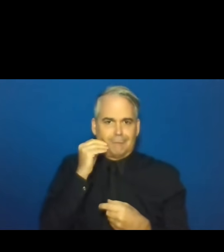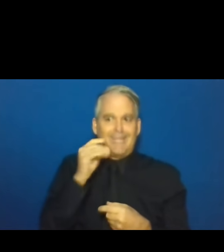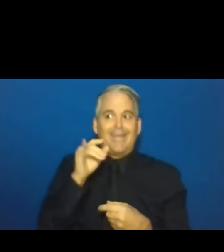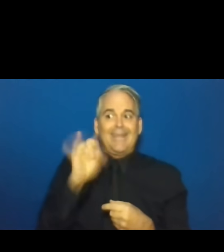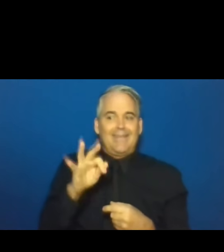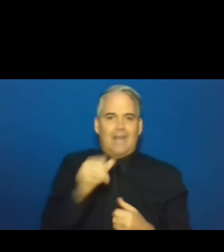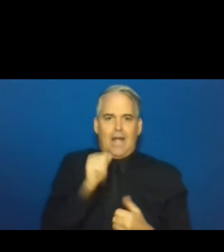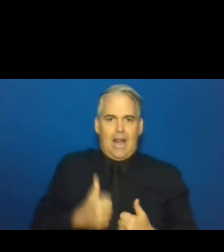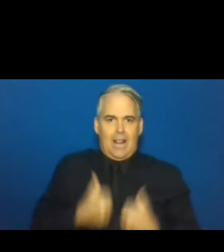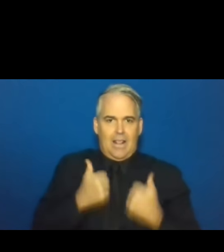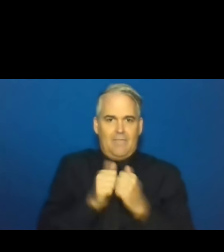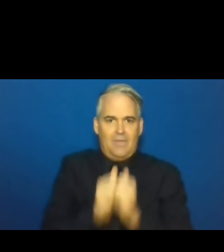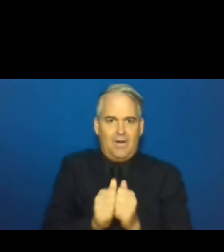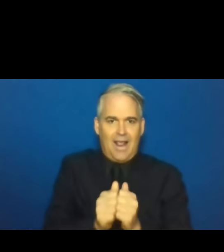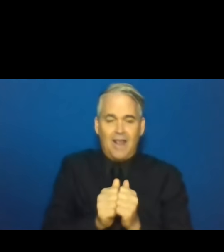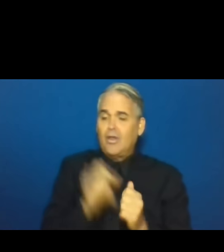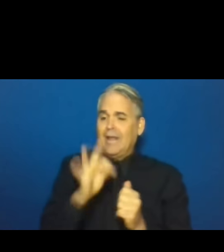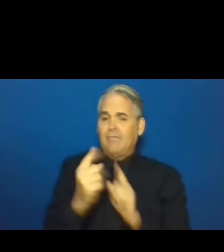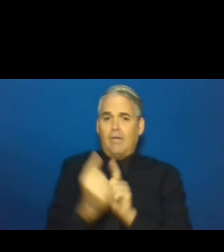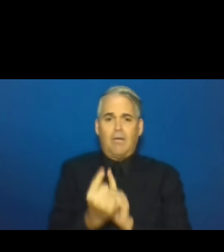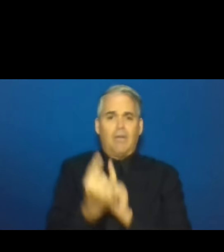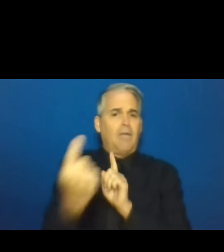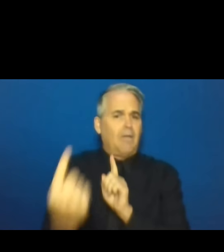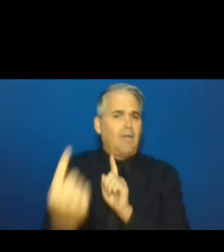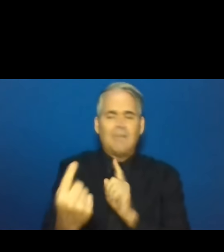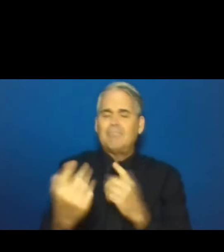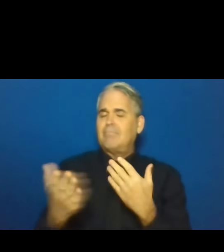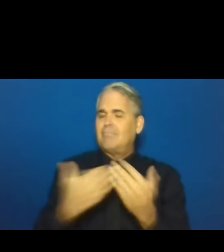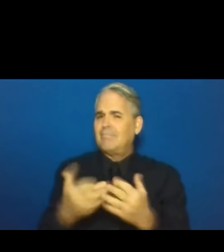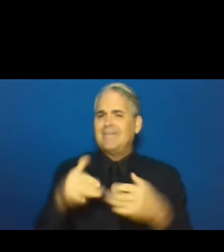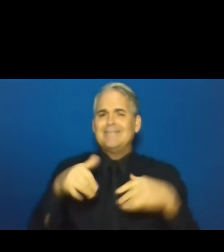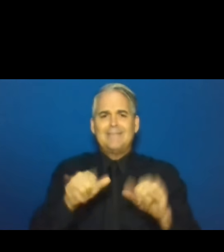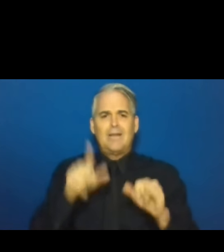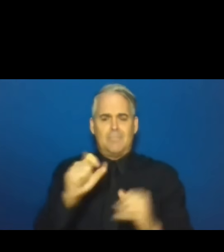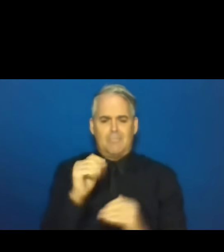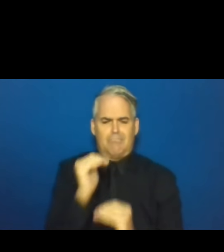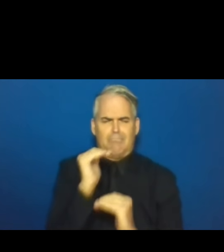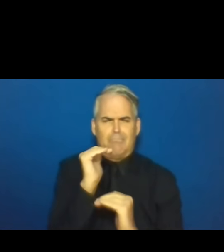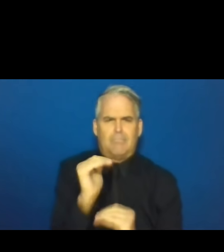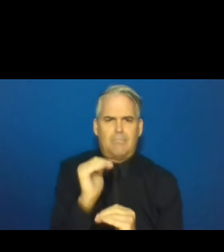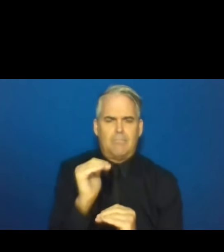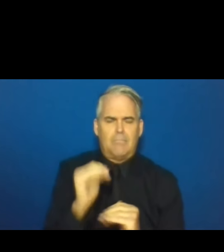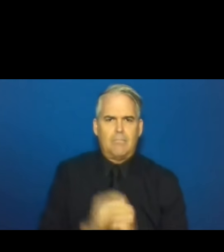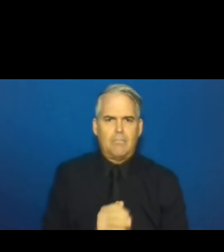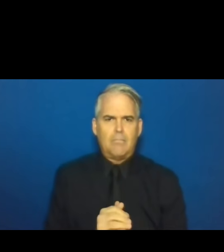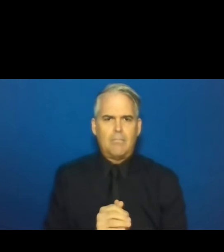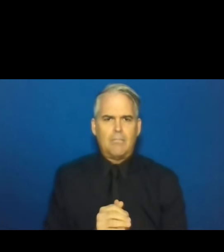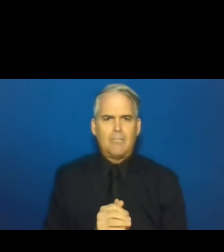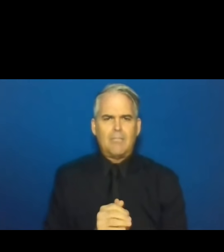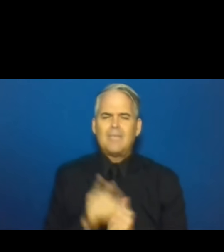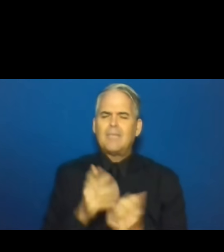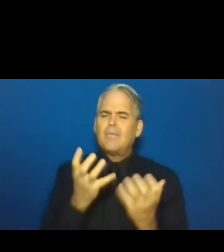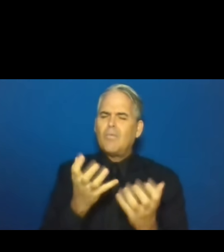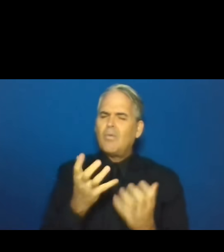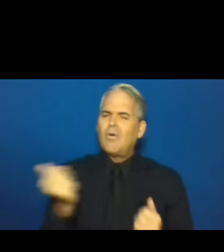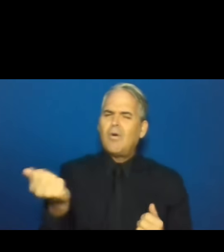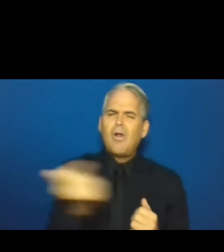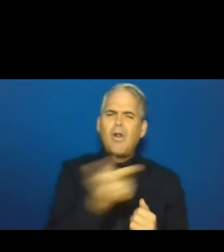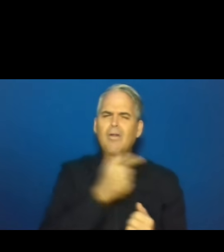if you're socially distant. And while I beg all Nevadans to listen to our health experts and the CDC